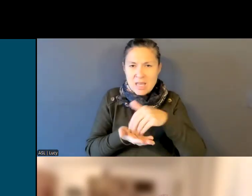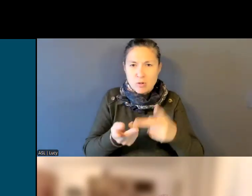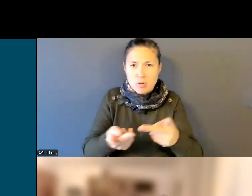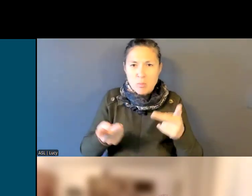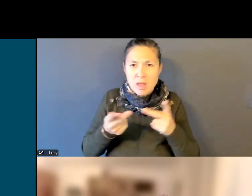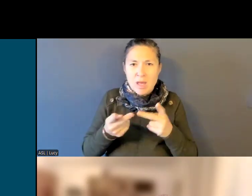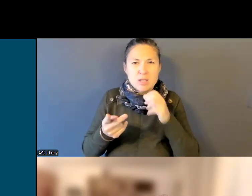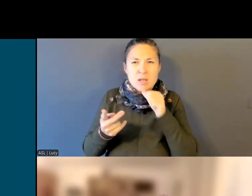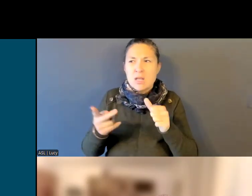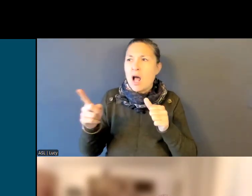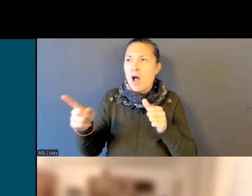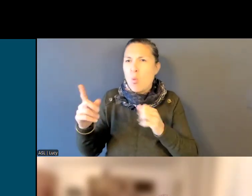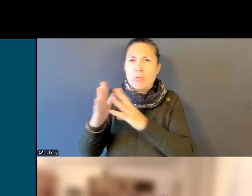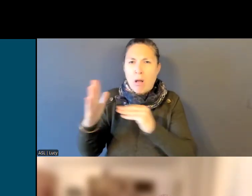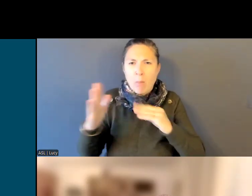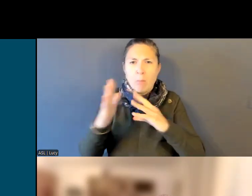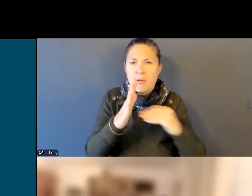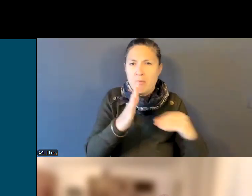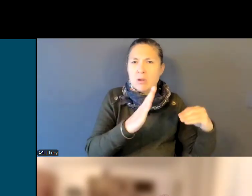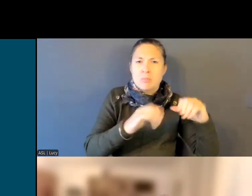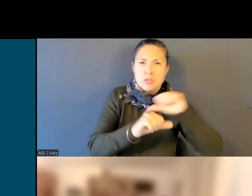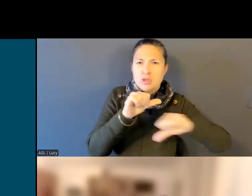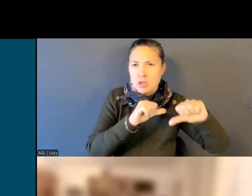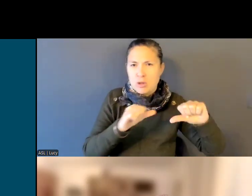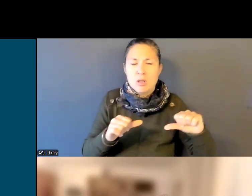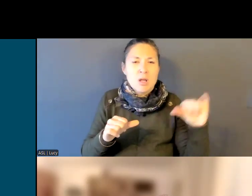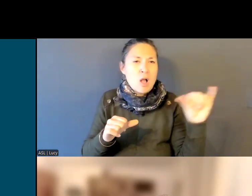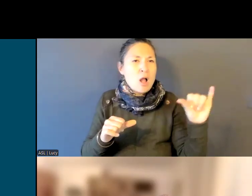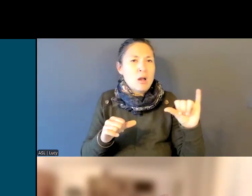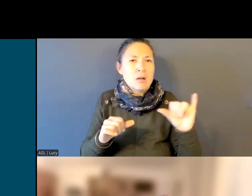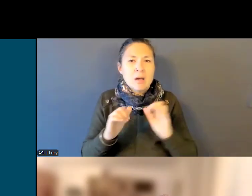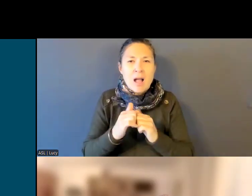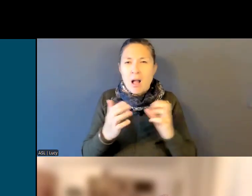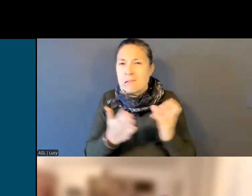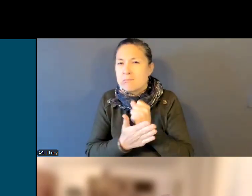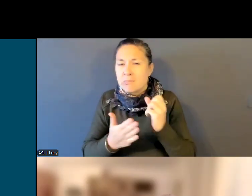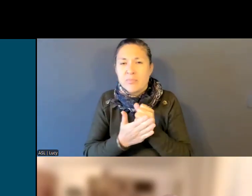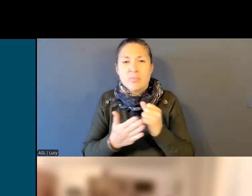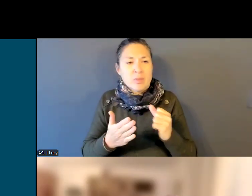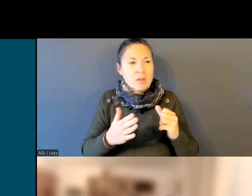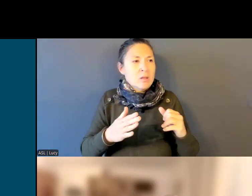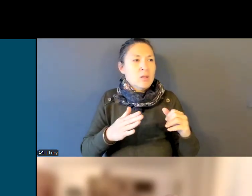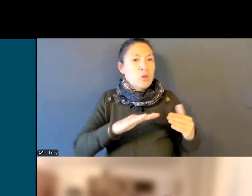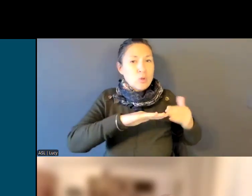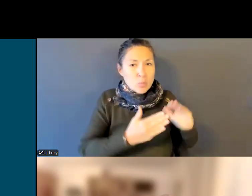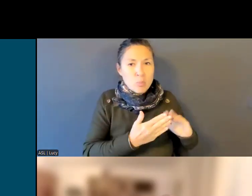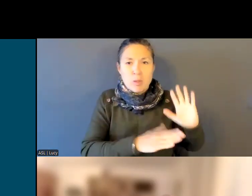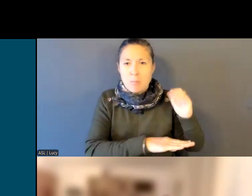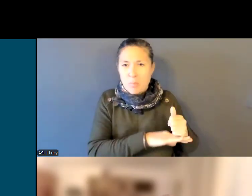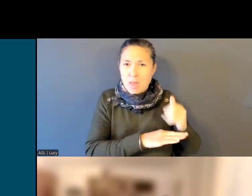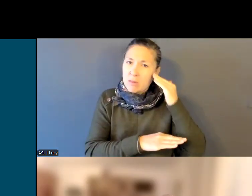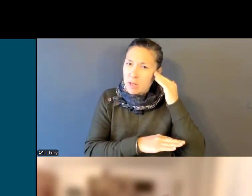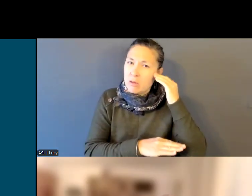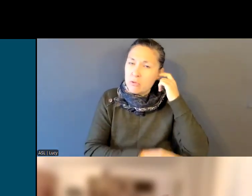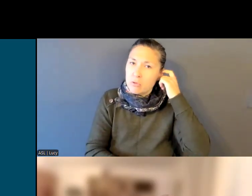that's happening, but also to figure out how to tap the kind of grassroots community-based knowledge, that lies